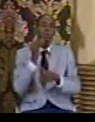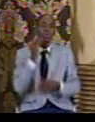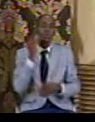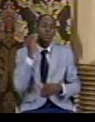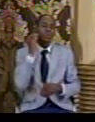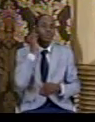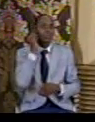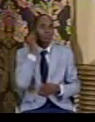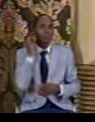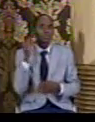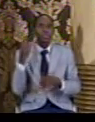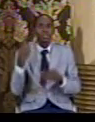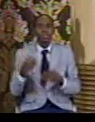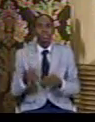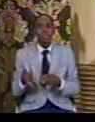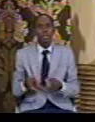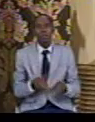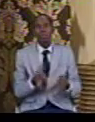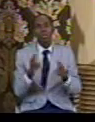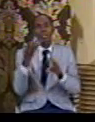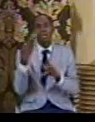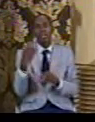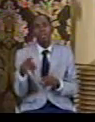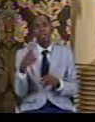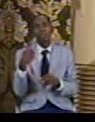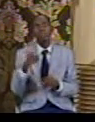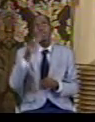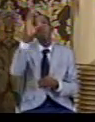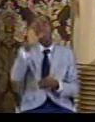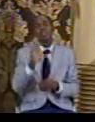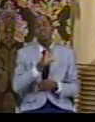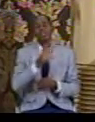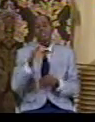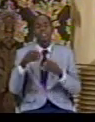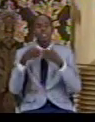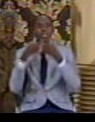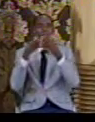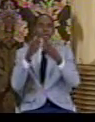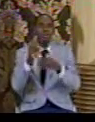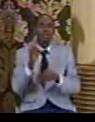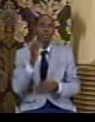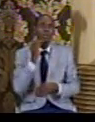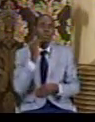is the only way. How the cross,